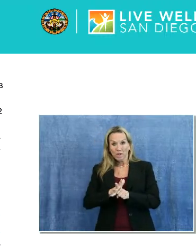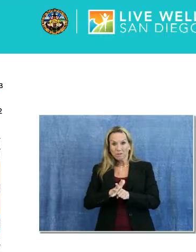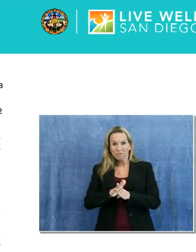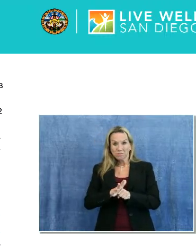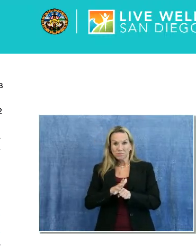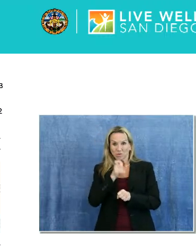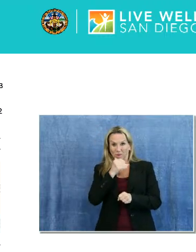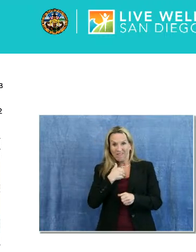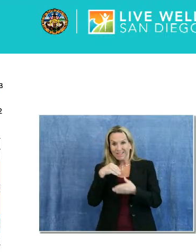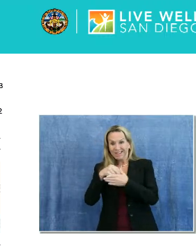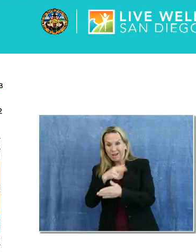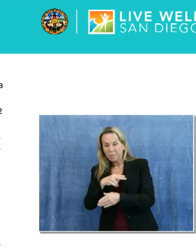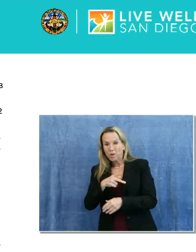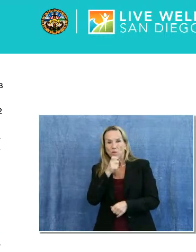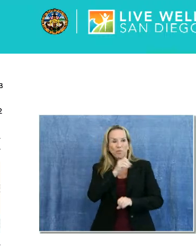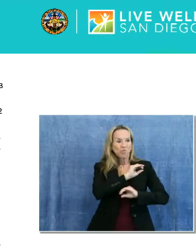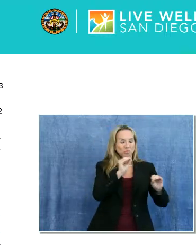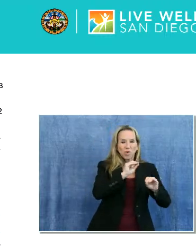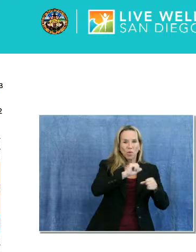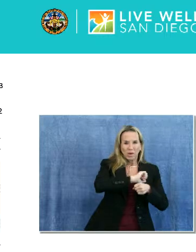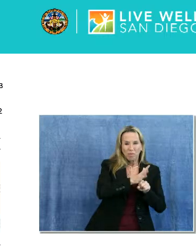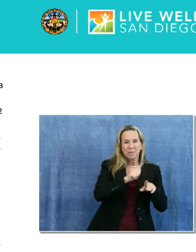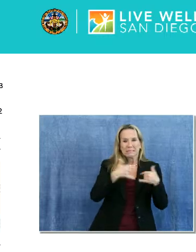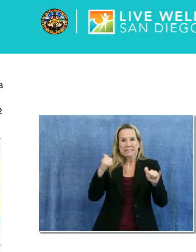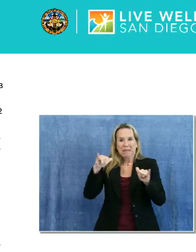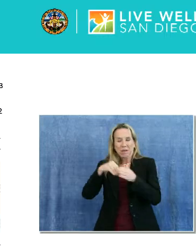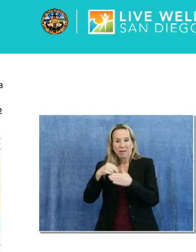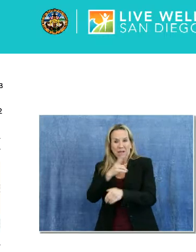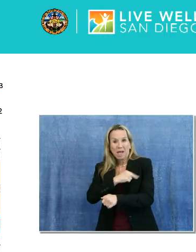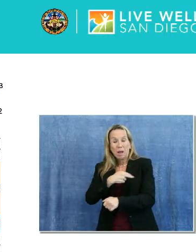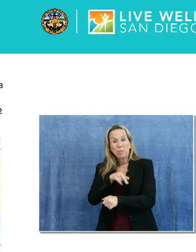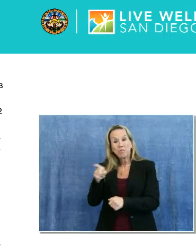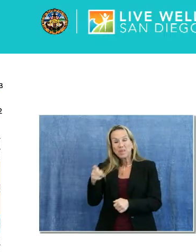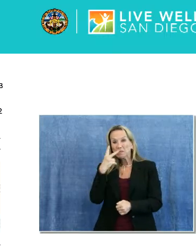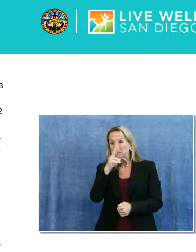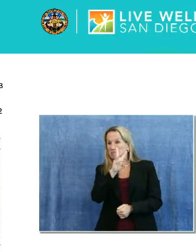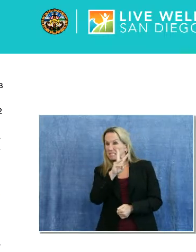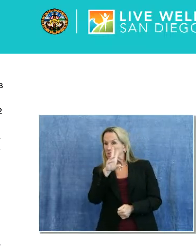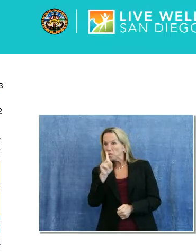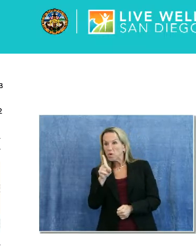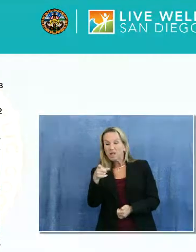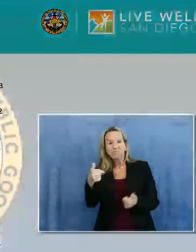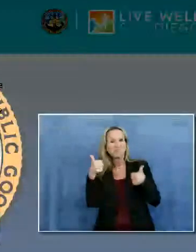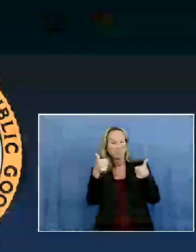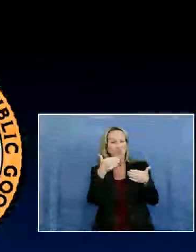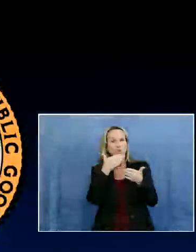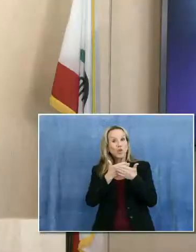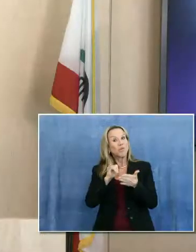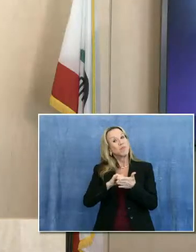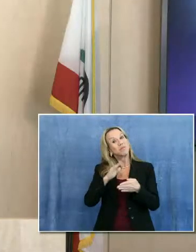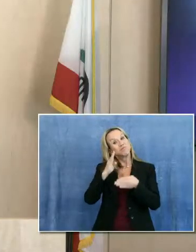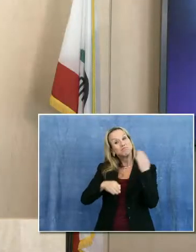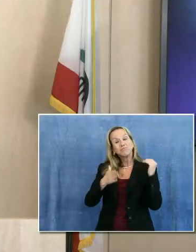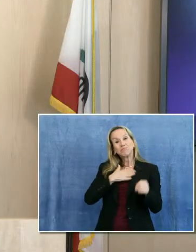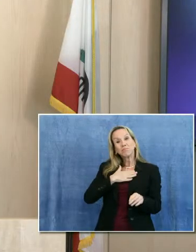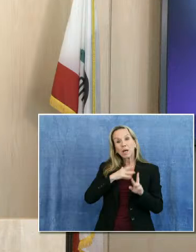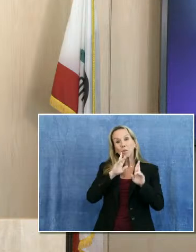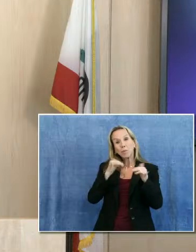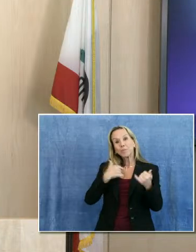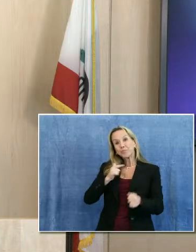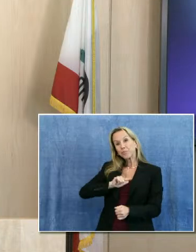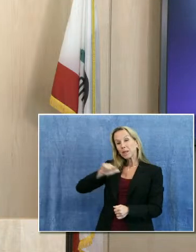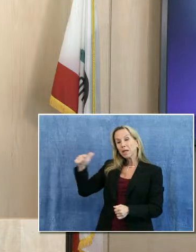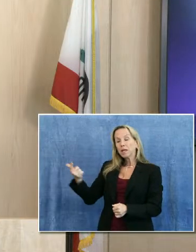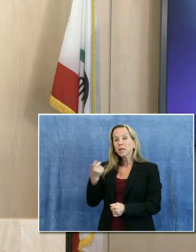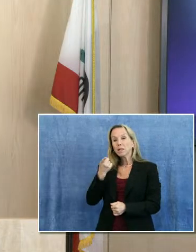numbers, and holding relatively flat there at 61, which also is good. That concludes my section of the report. I'll now turn it over to Dr. Wooten for a